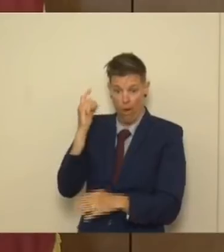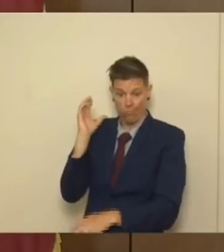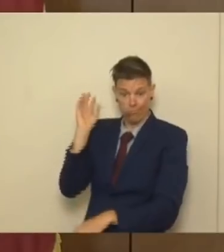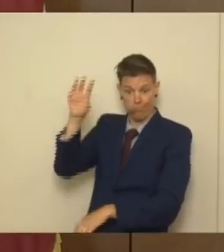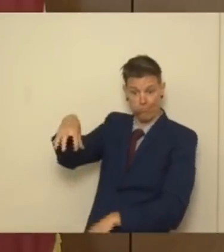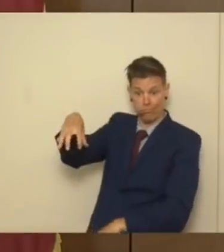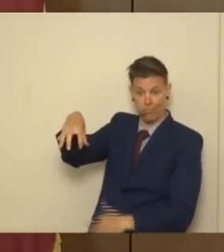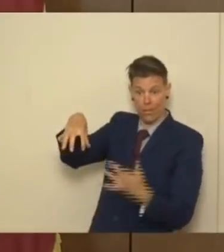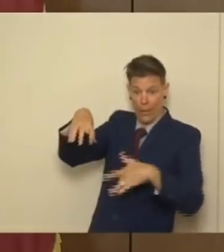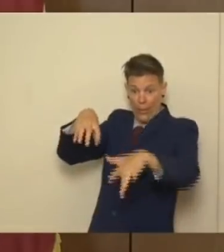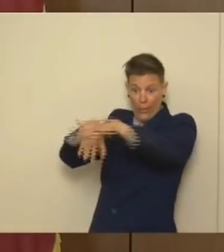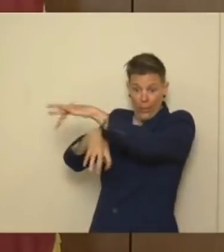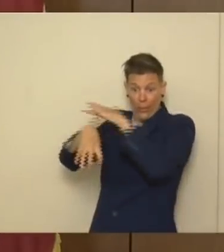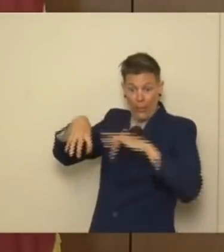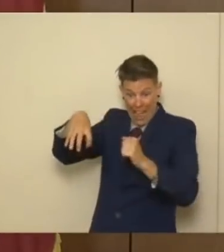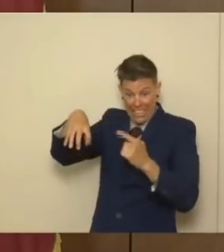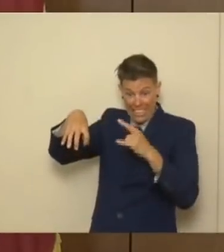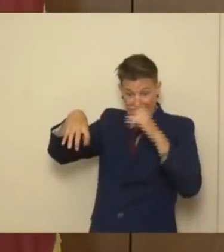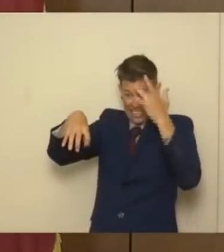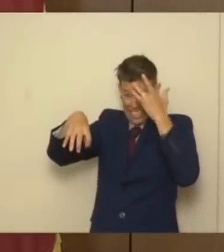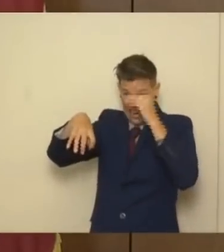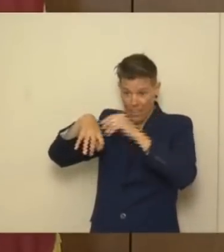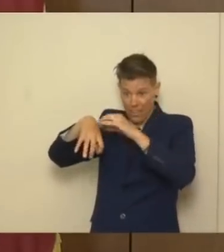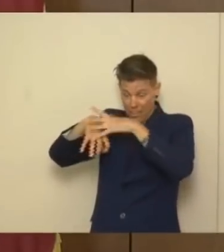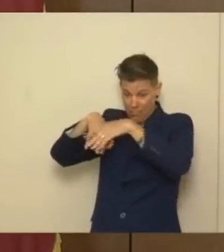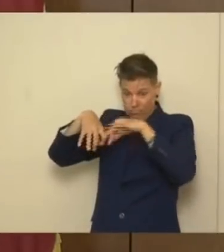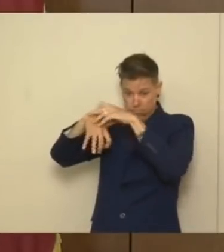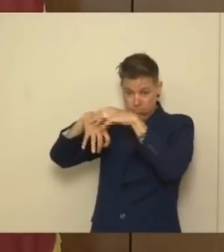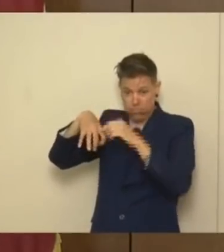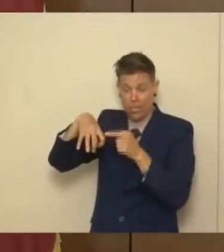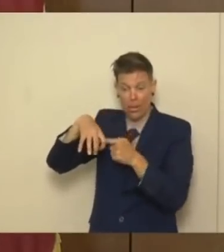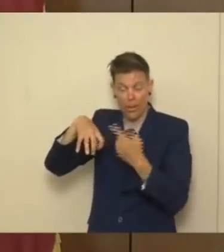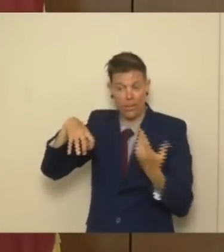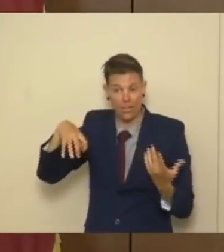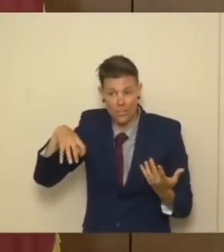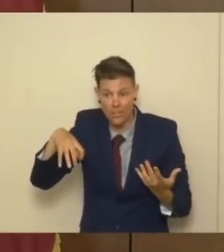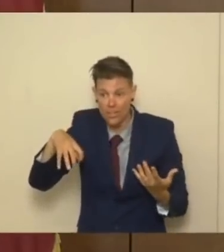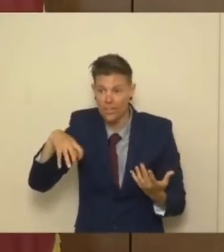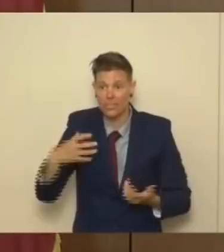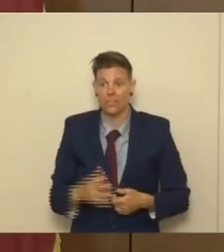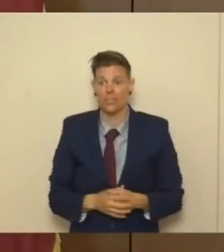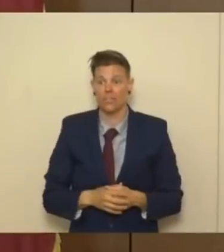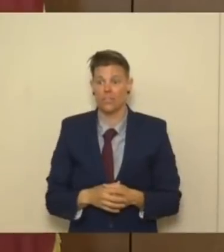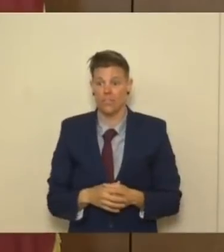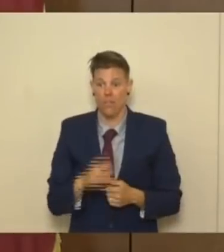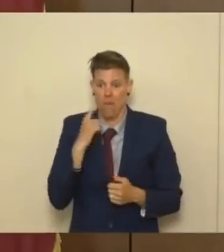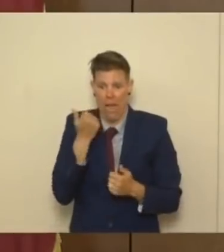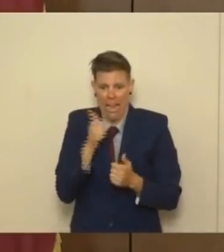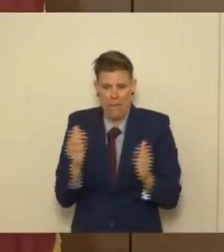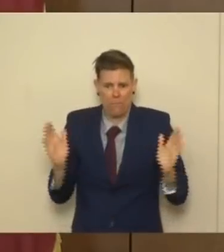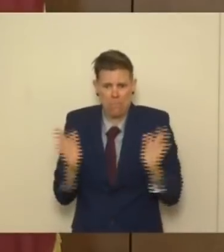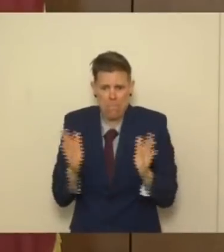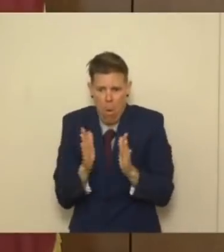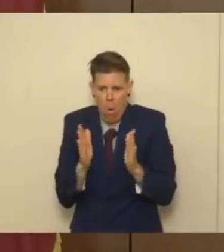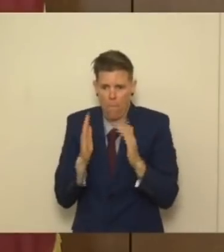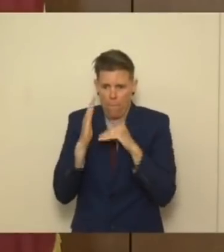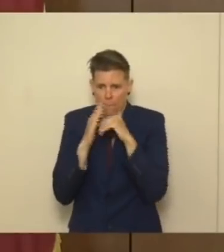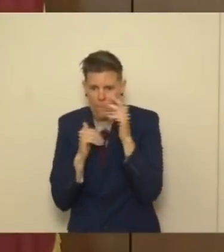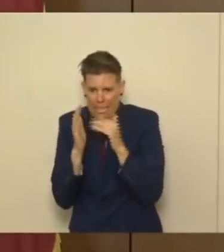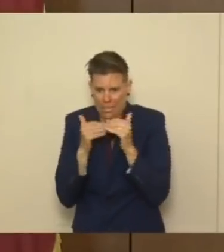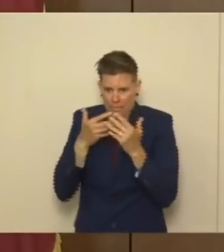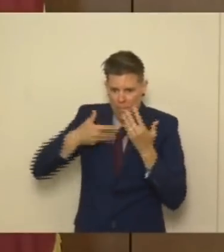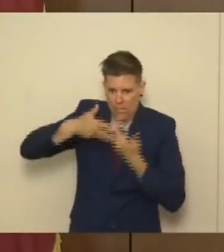do about corrections and long-term care facilities and hospitals is not let it get in the first place.